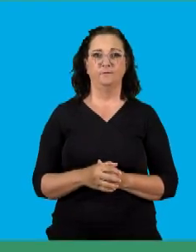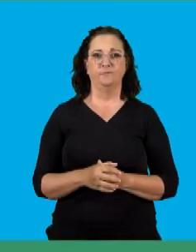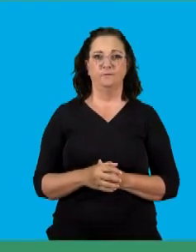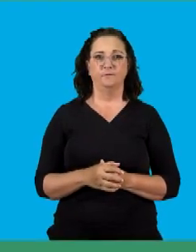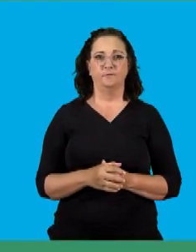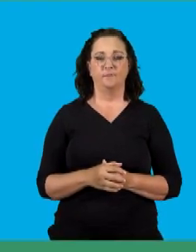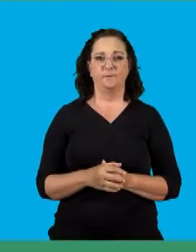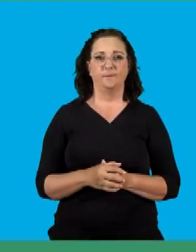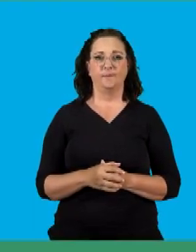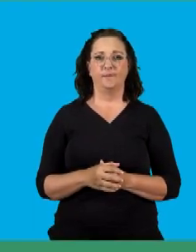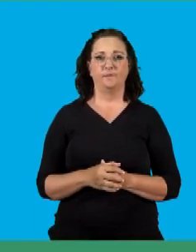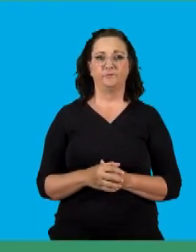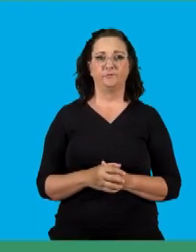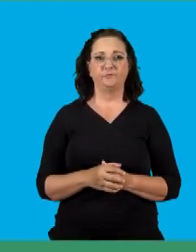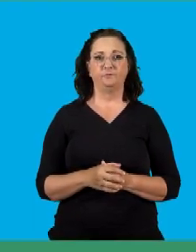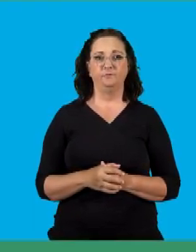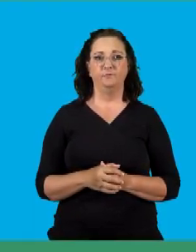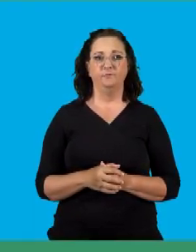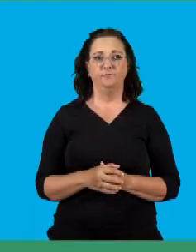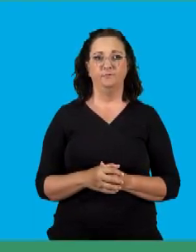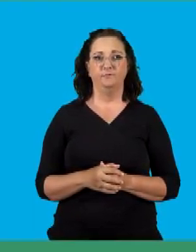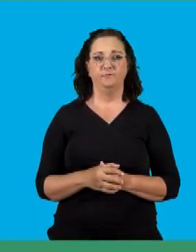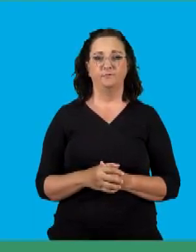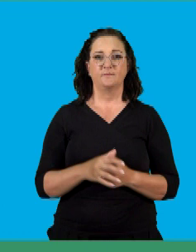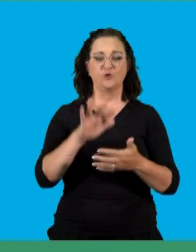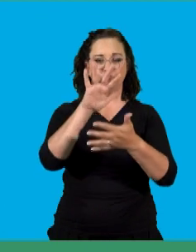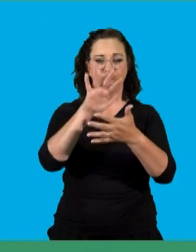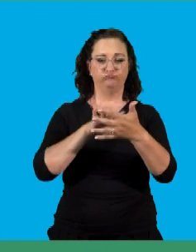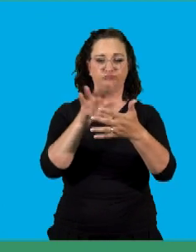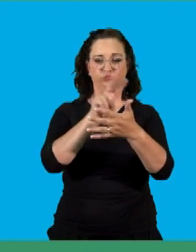Read the scenario below and answer the questions that follows.